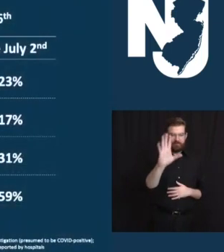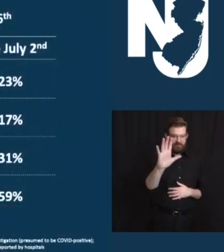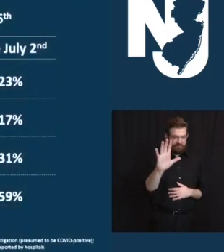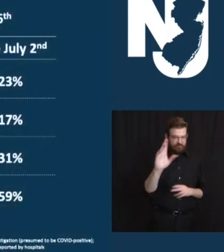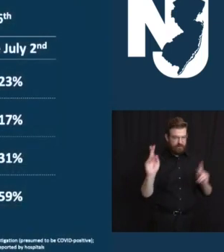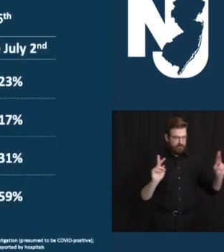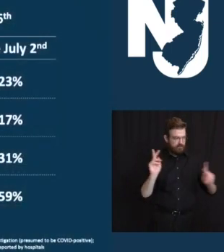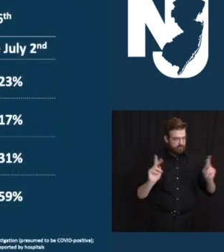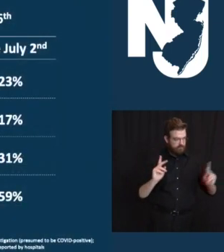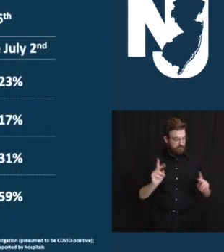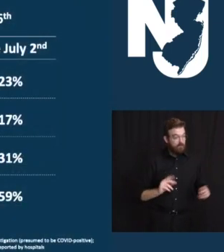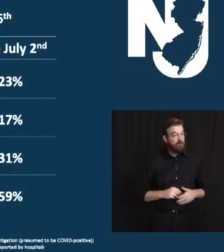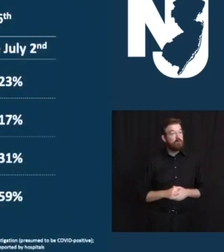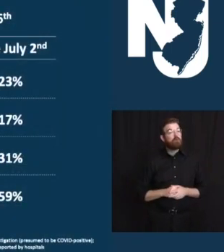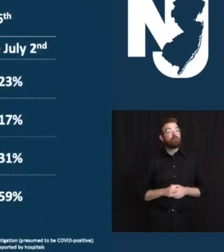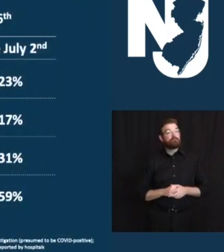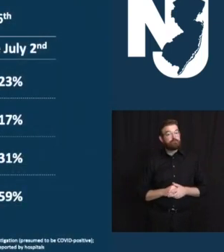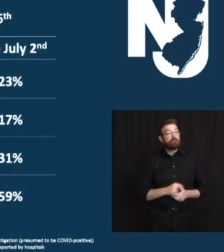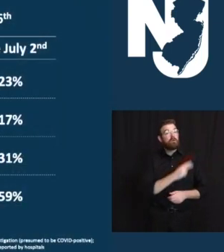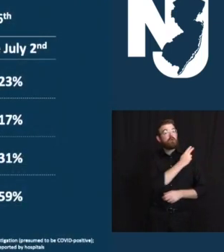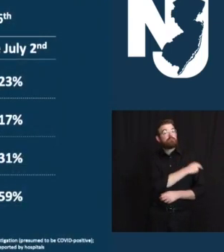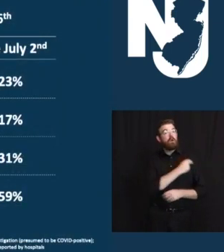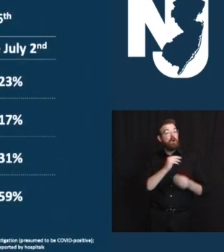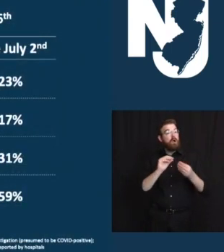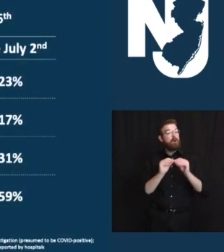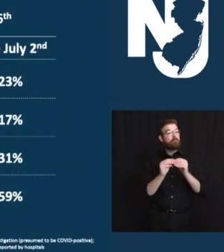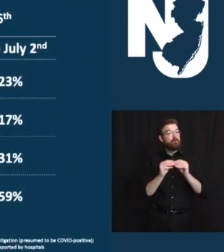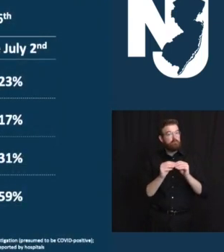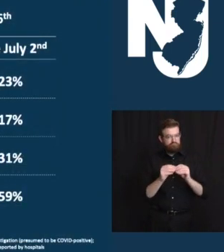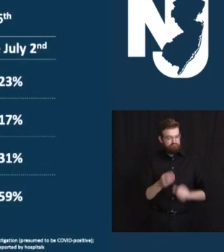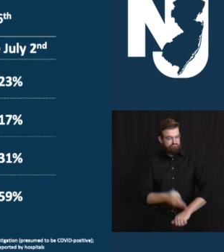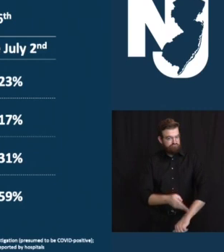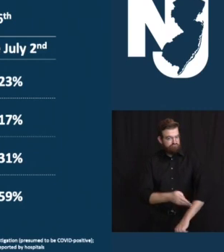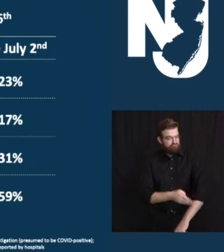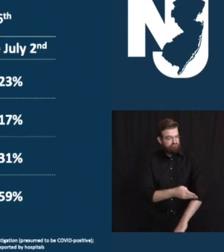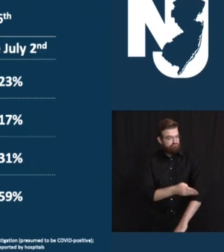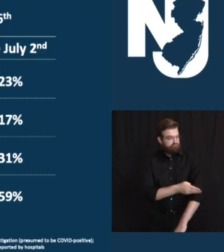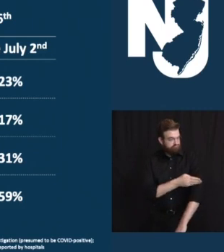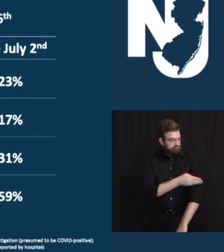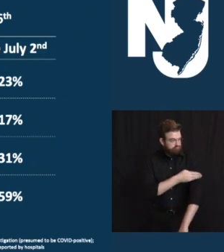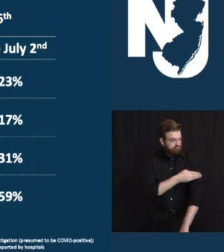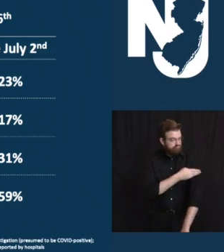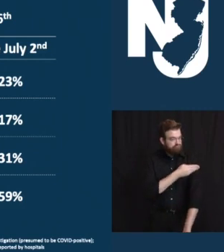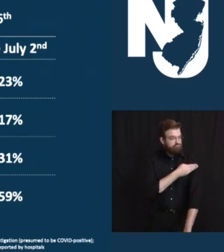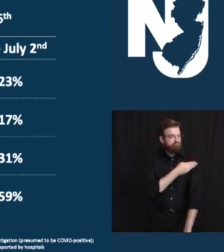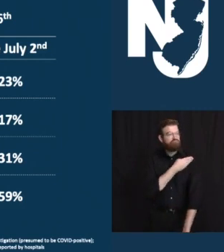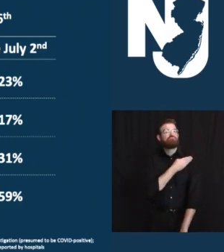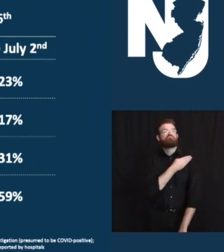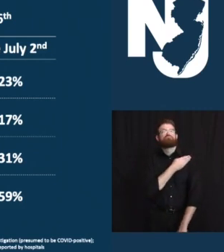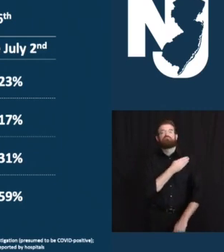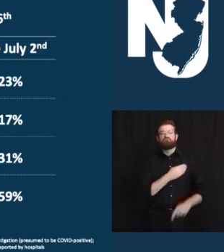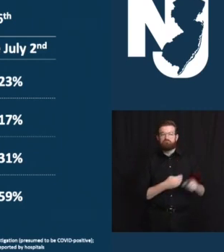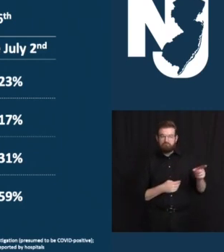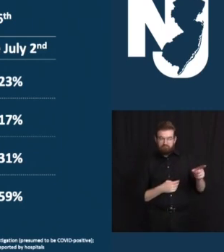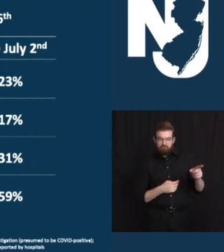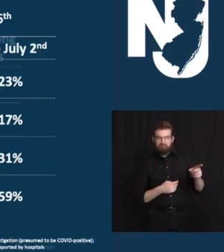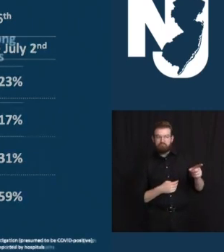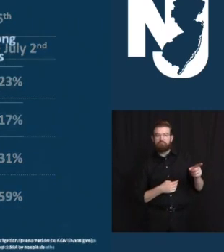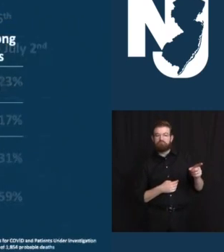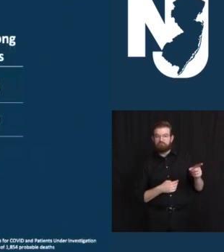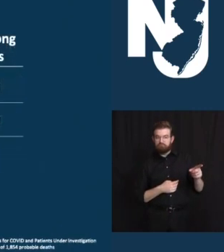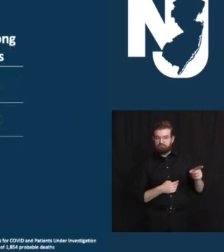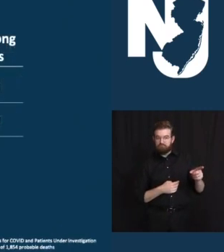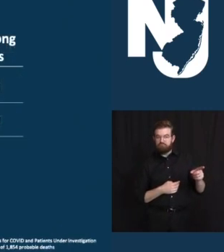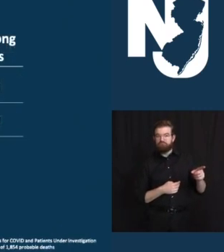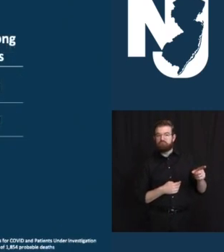continue to move us and our healthcare networks in the right direction. We continue to see progress across our hospitals, but we still have